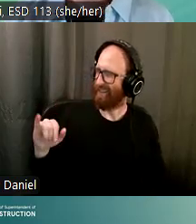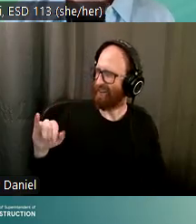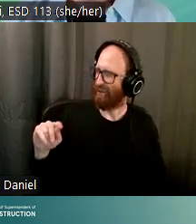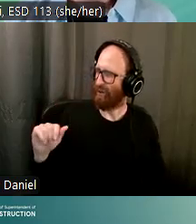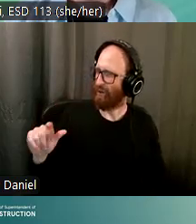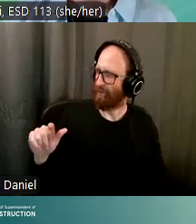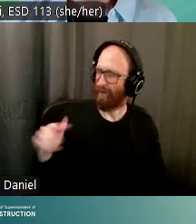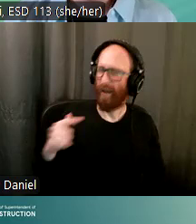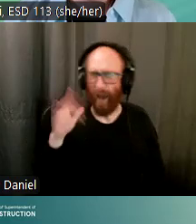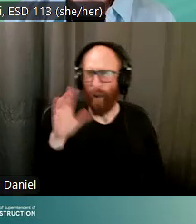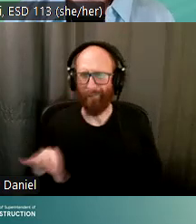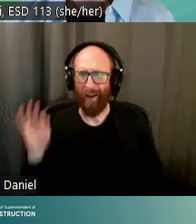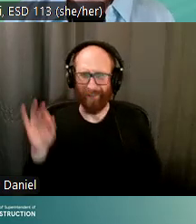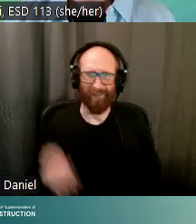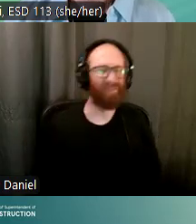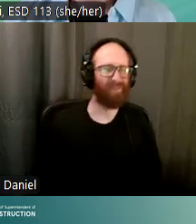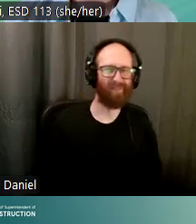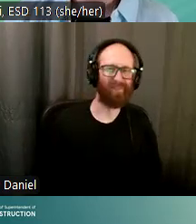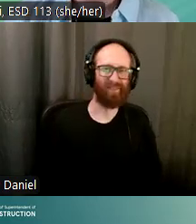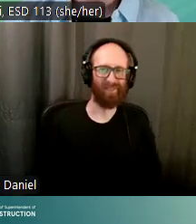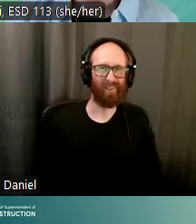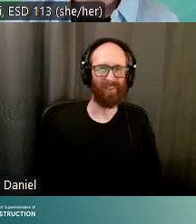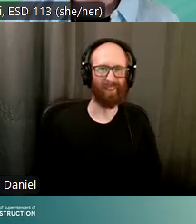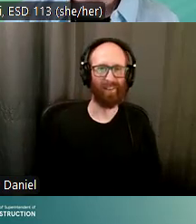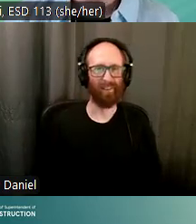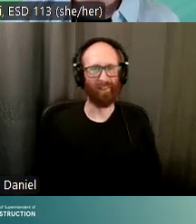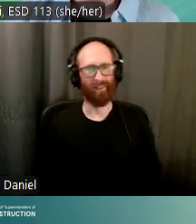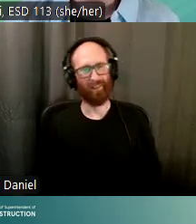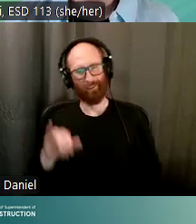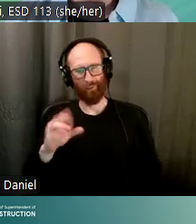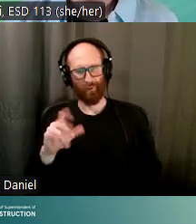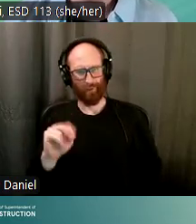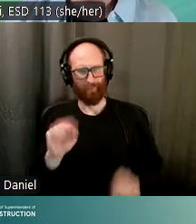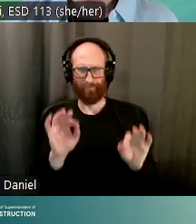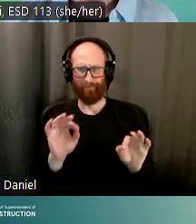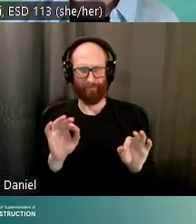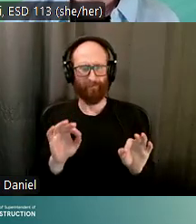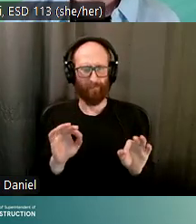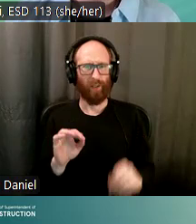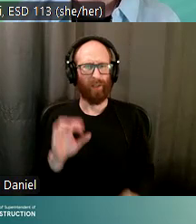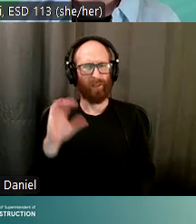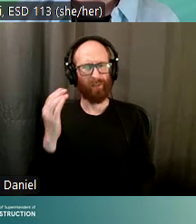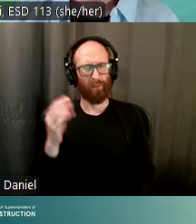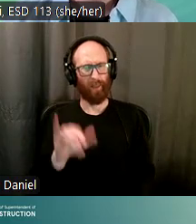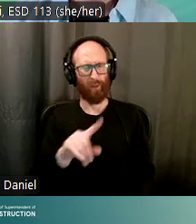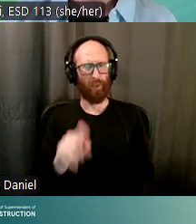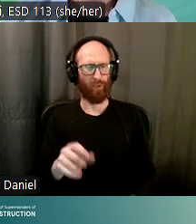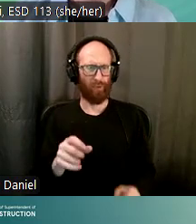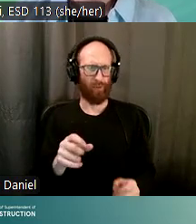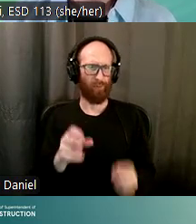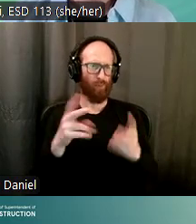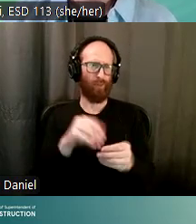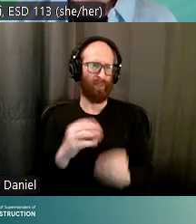I'm going to find it for you. That sounds good. It looks like the question was posed in the chat. If you want